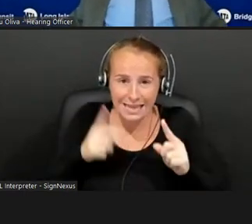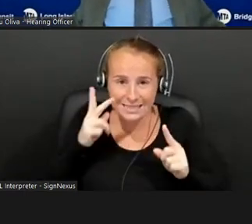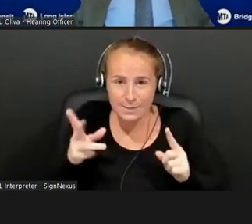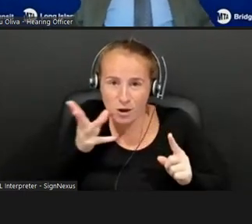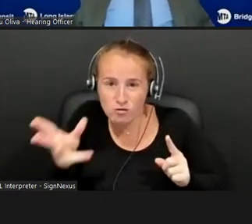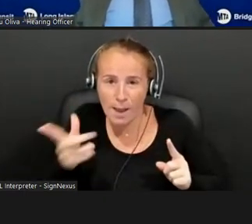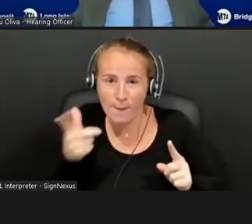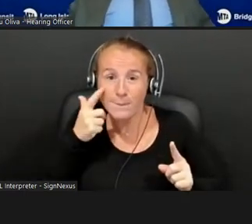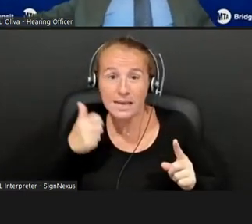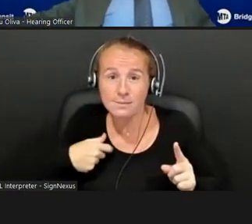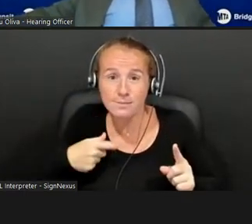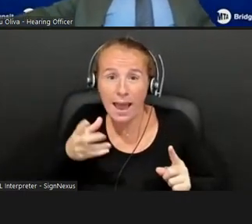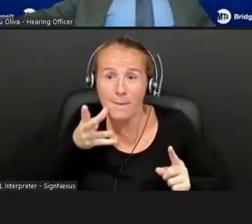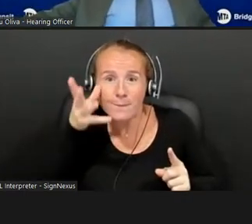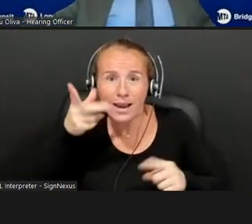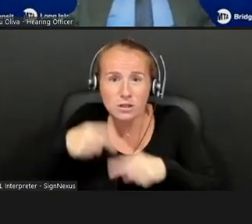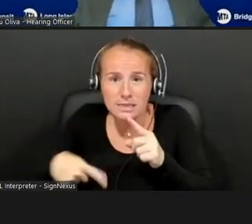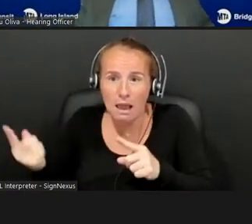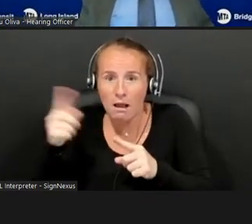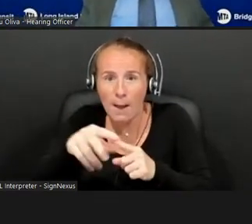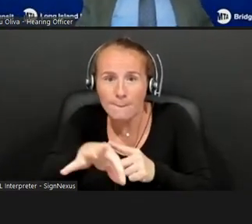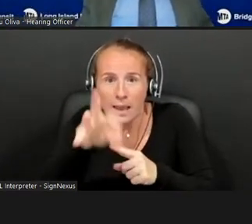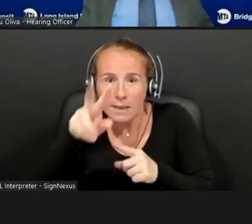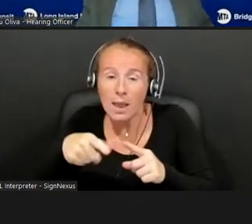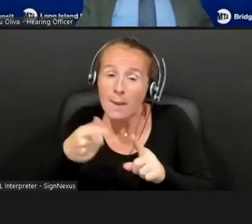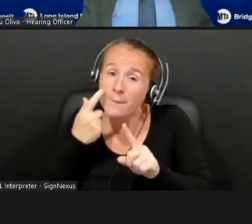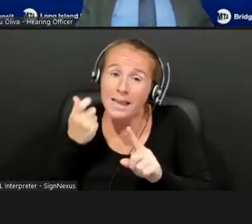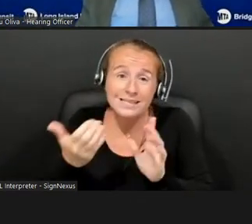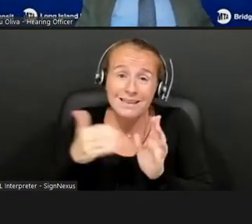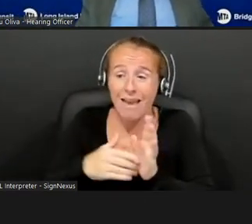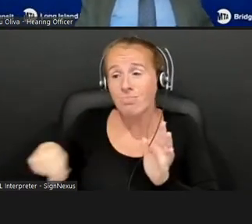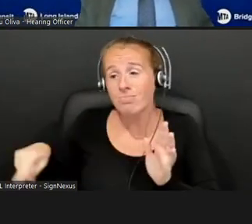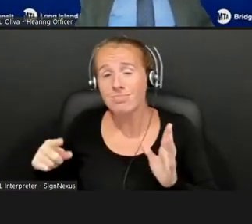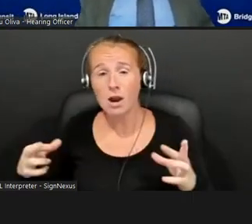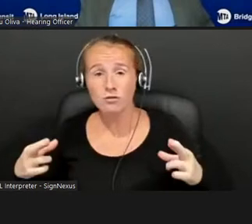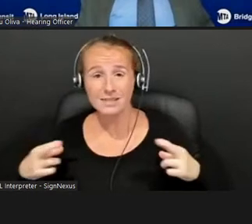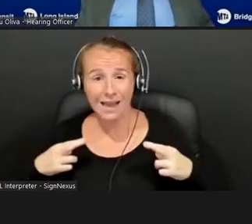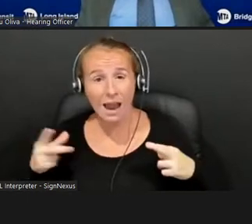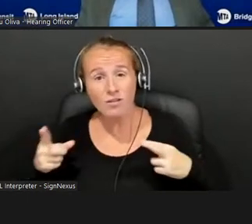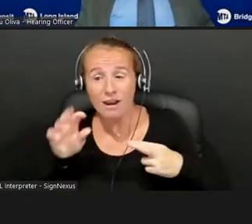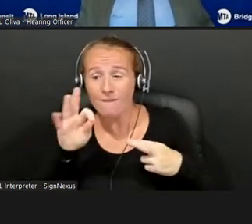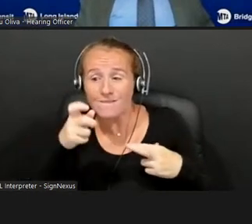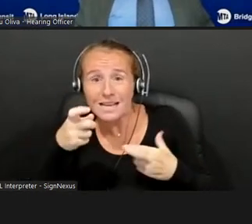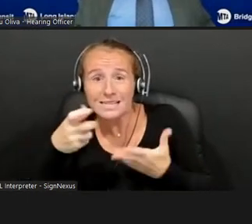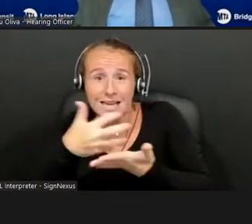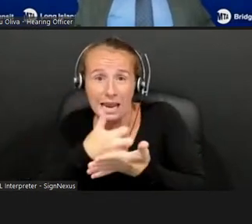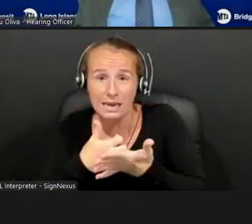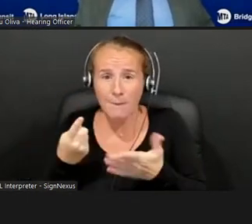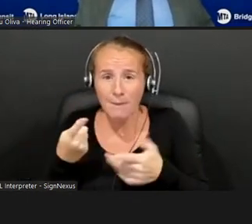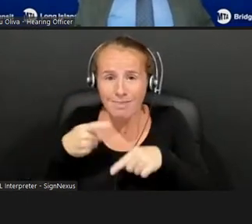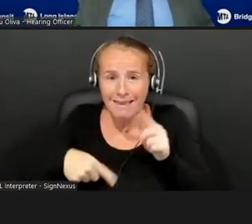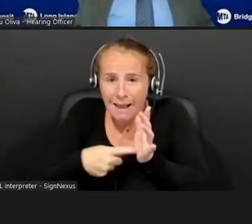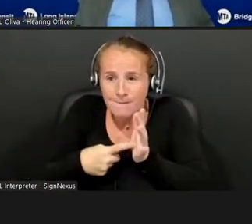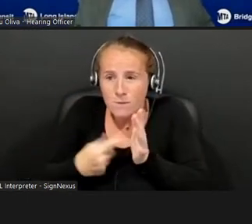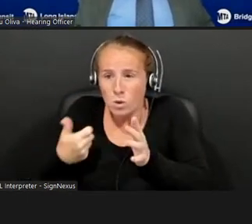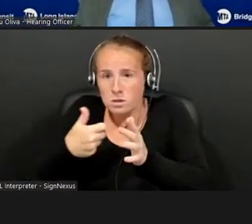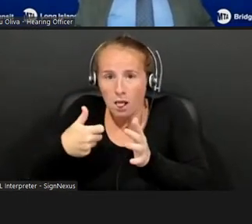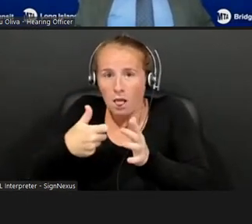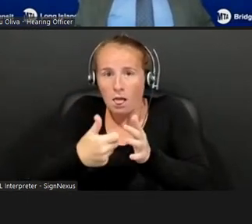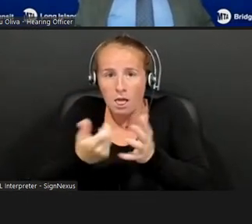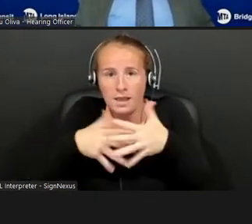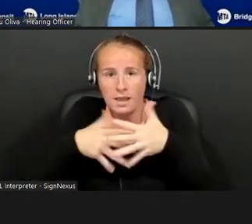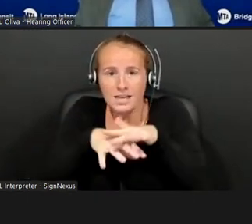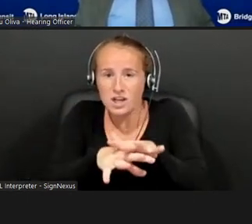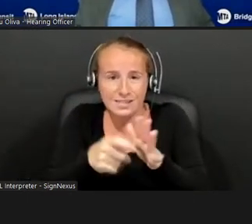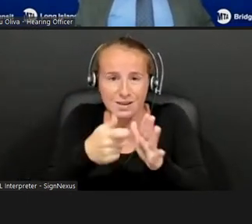because my parents will not be able to come get me because again they're retired they're on a fixed income and they're not going to be able to afford the congestion pricing